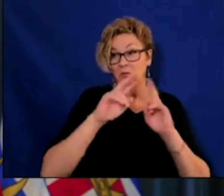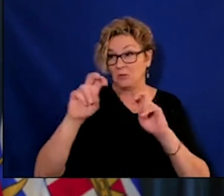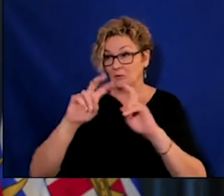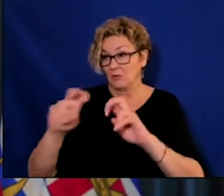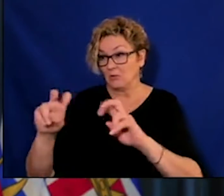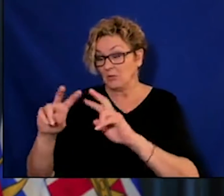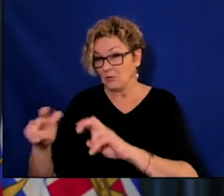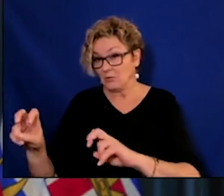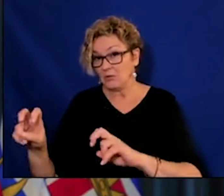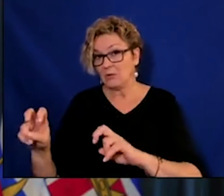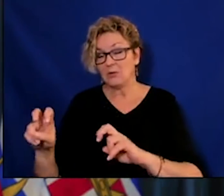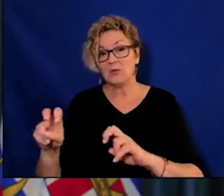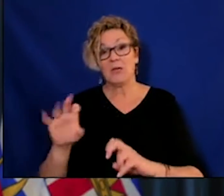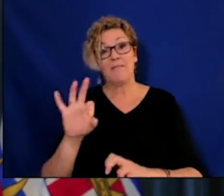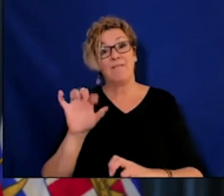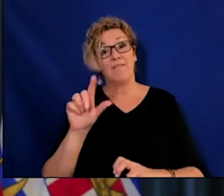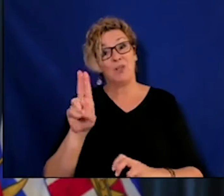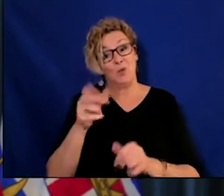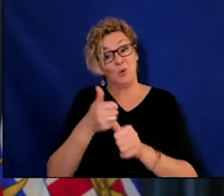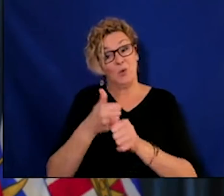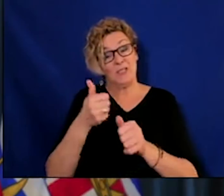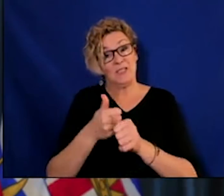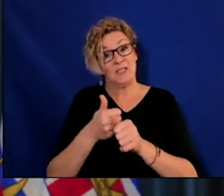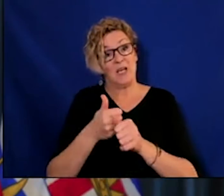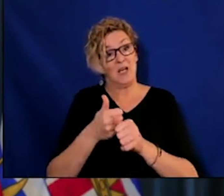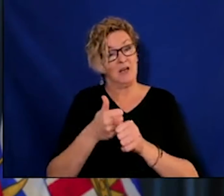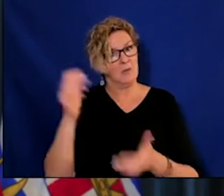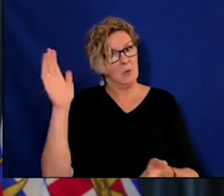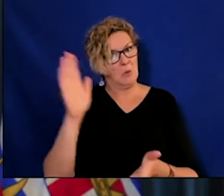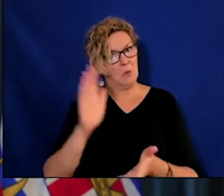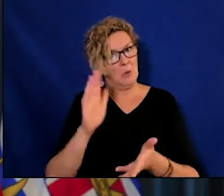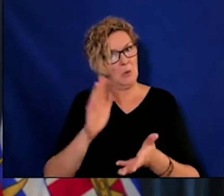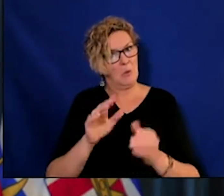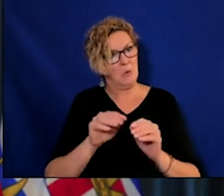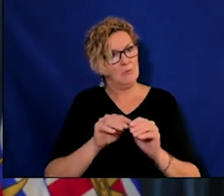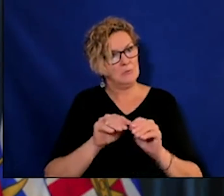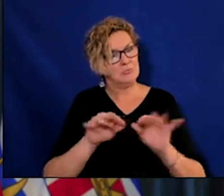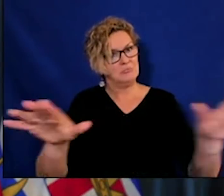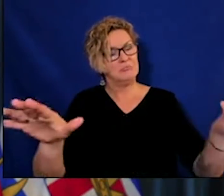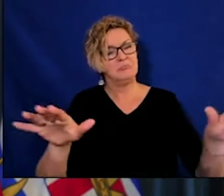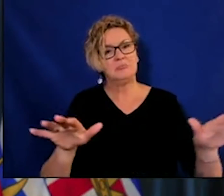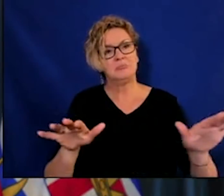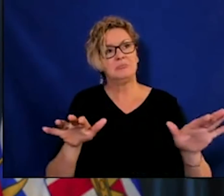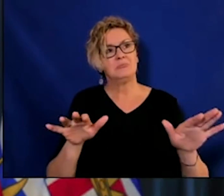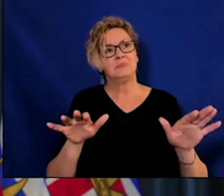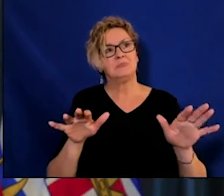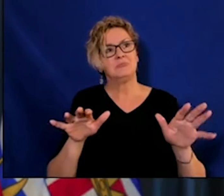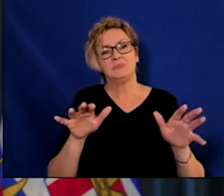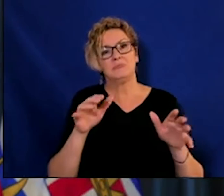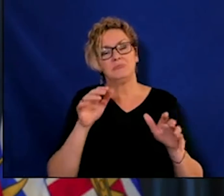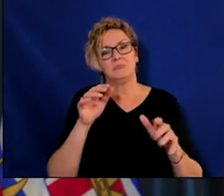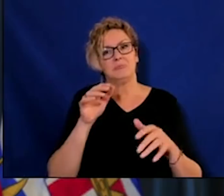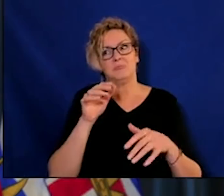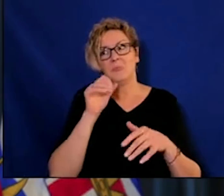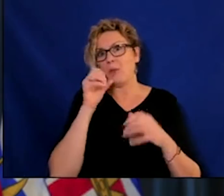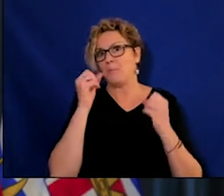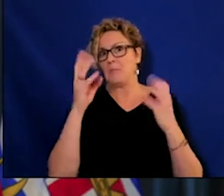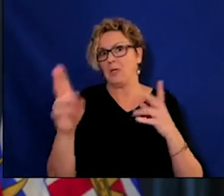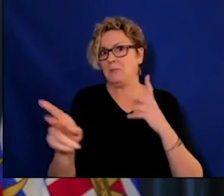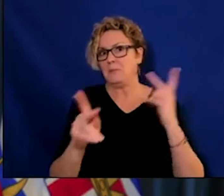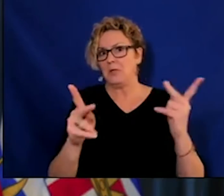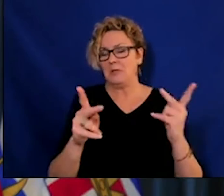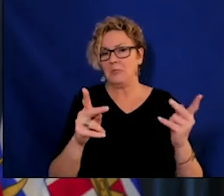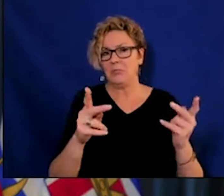Dr. Henry reported last week for this time of the year, despite the increased level of testing. To date, there is no evidence of influenza circulating in